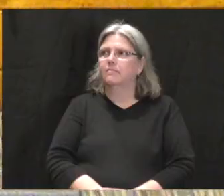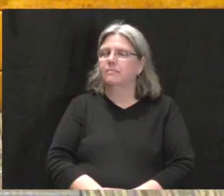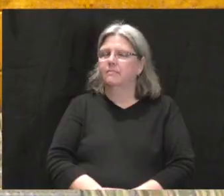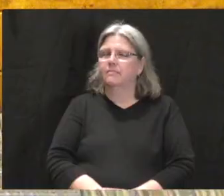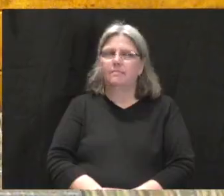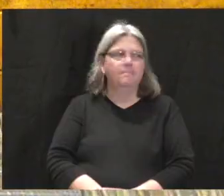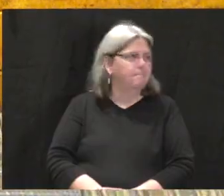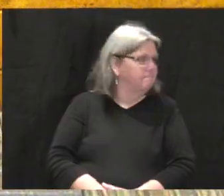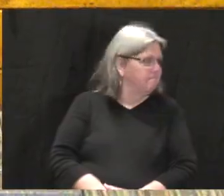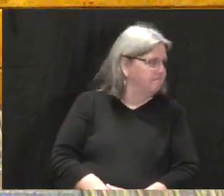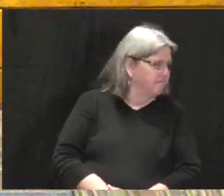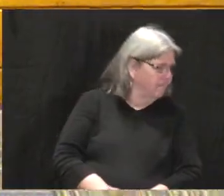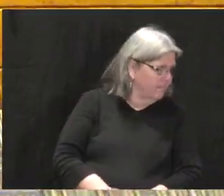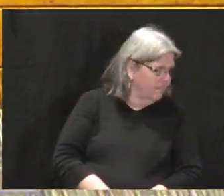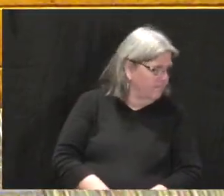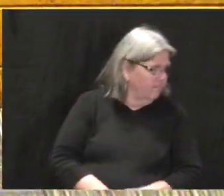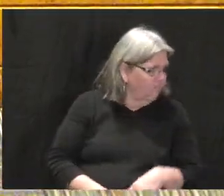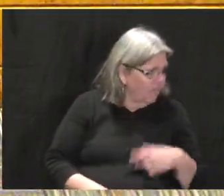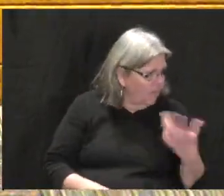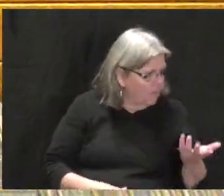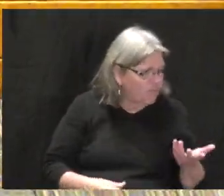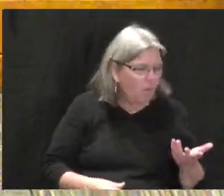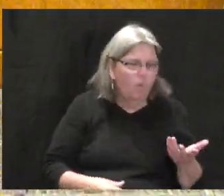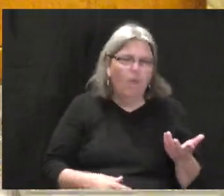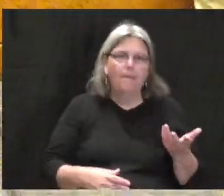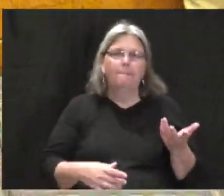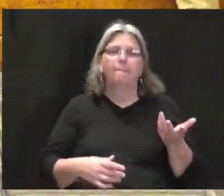And positive was, I can't find it,